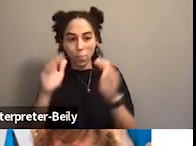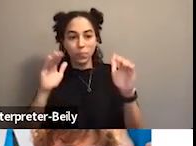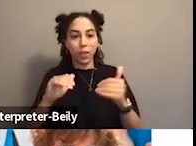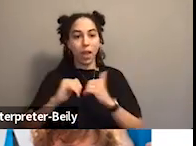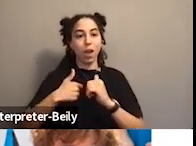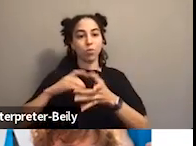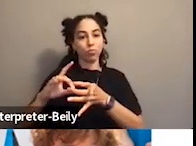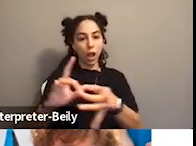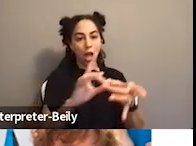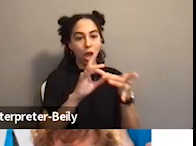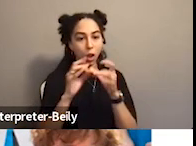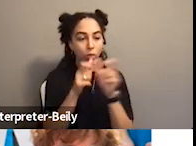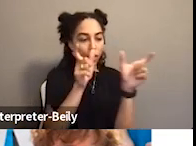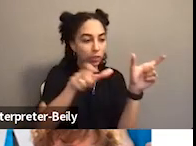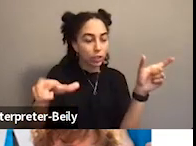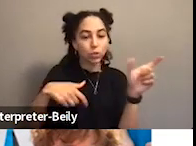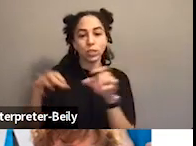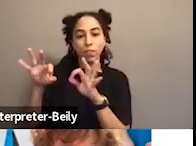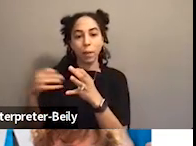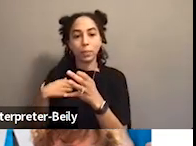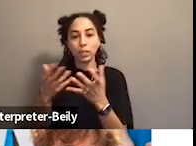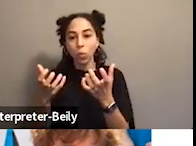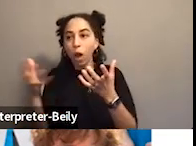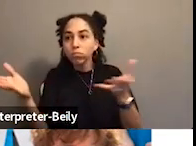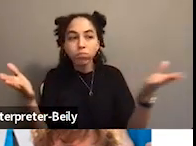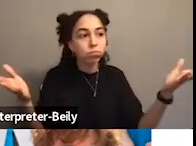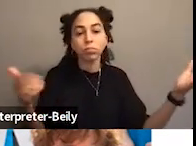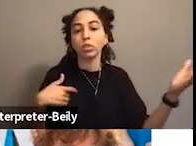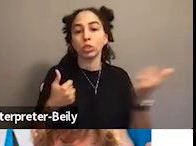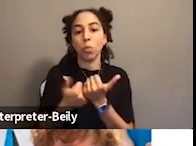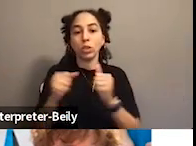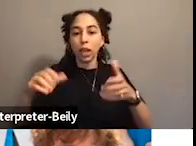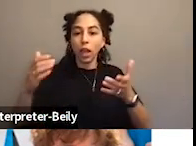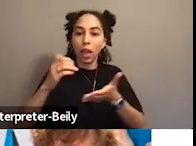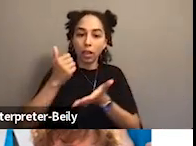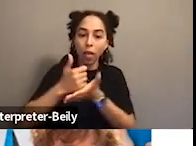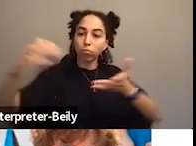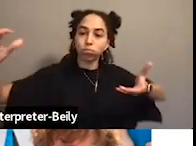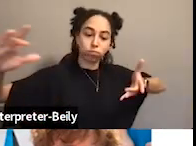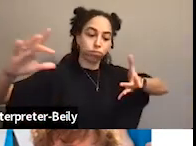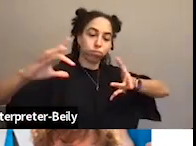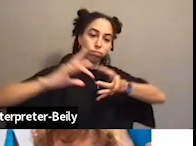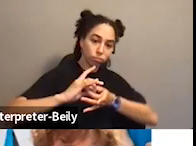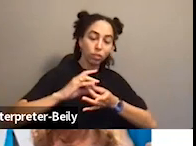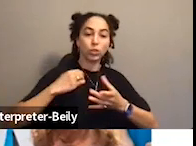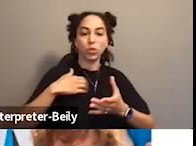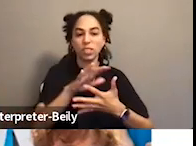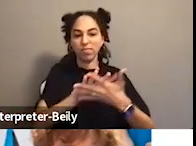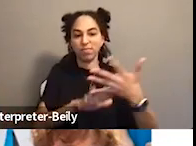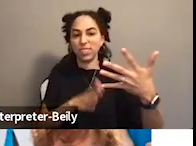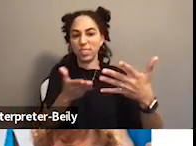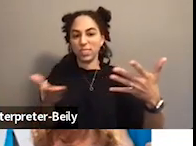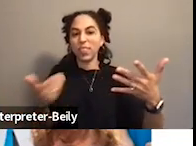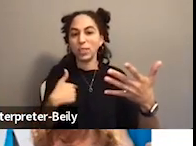individuals and families who are seeking their supports to help make those connections. So those are some of the things that we are looking